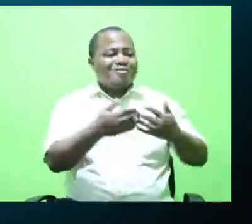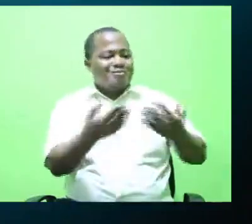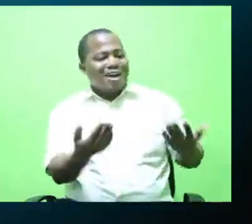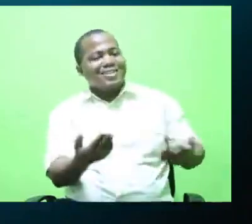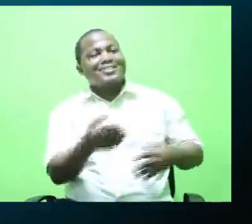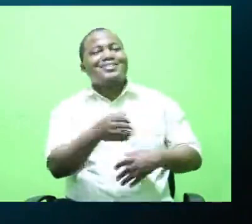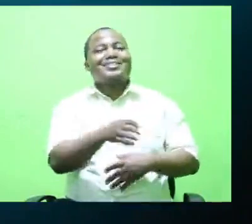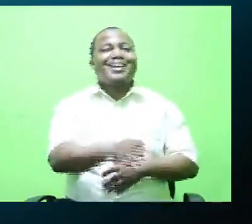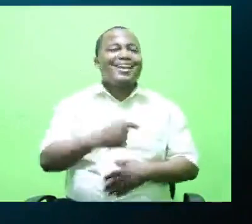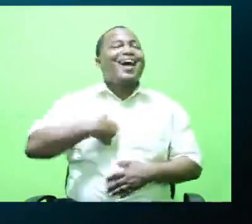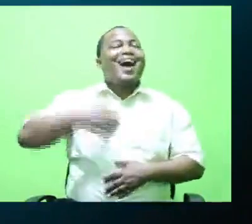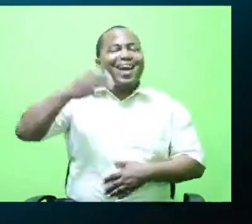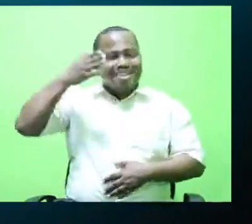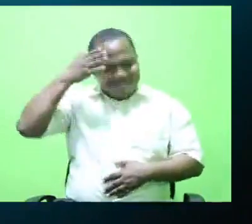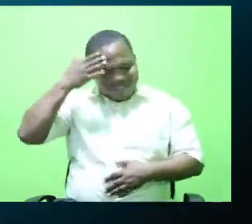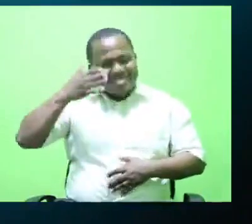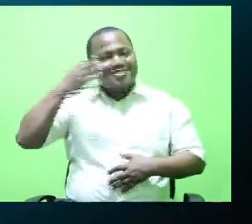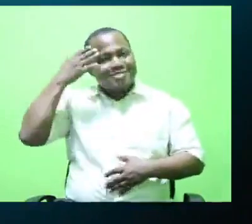What is that?